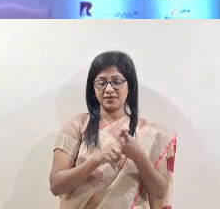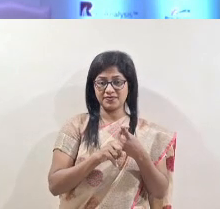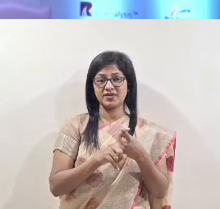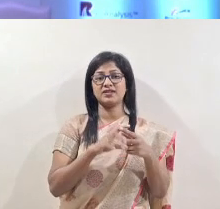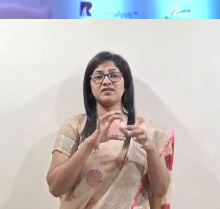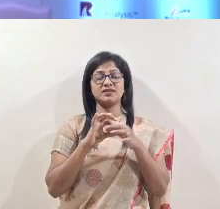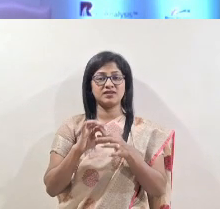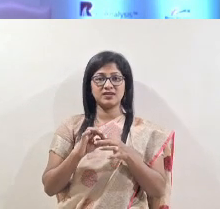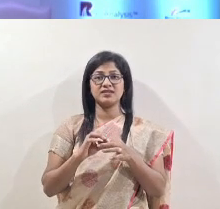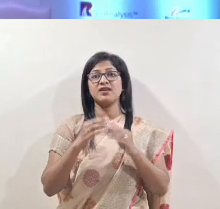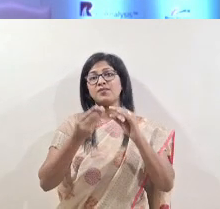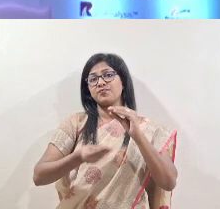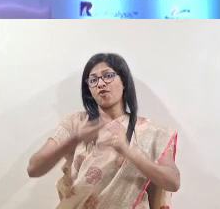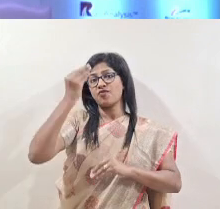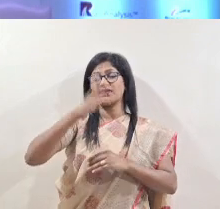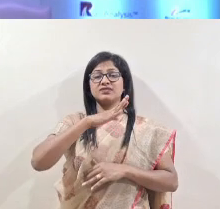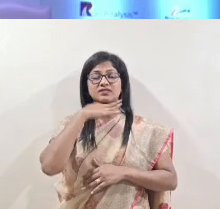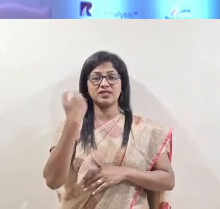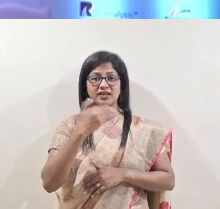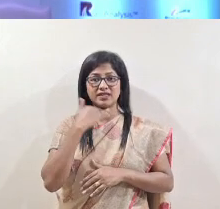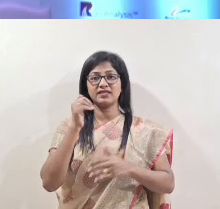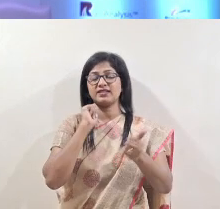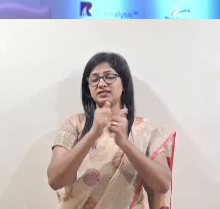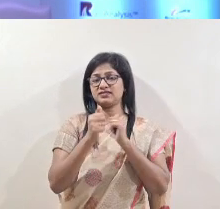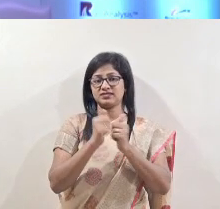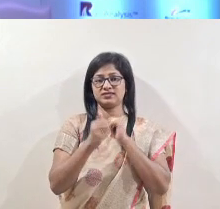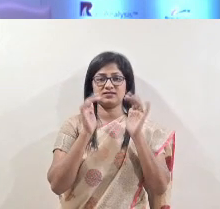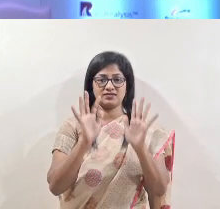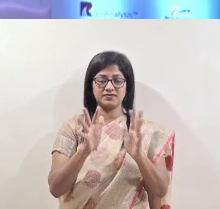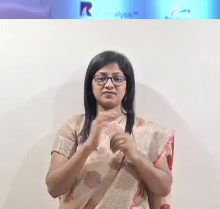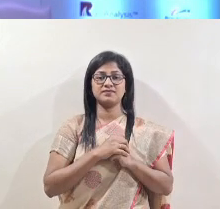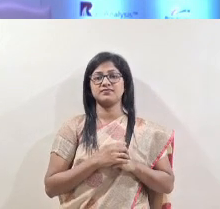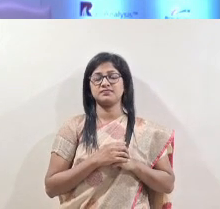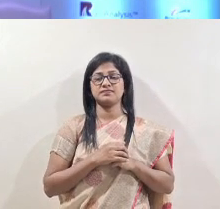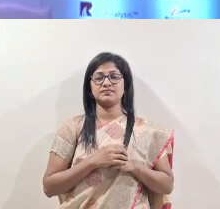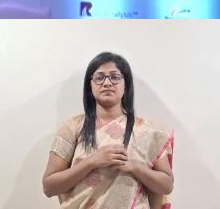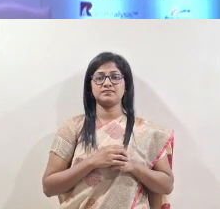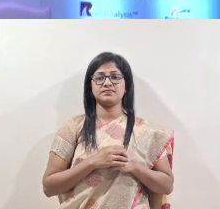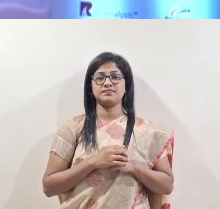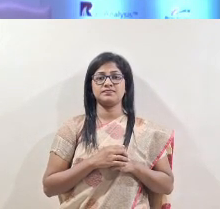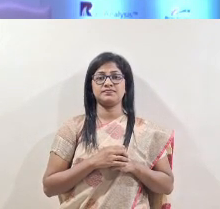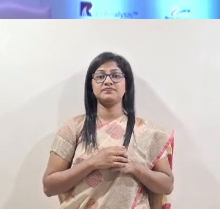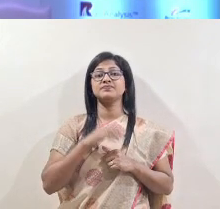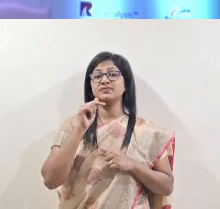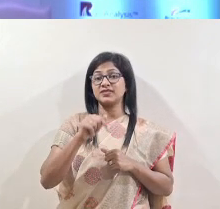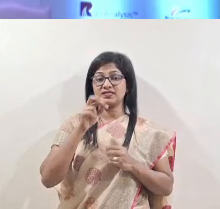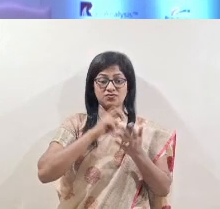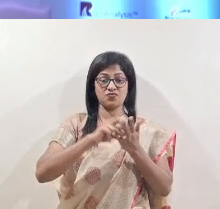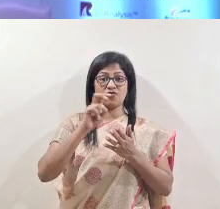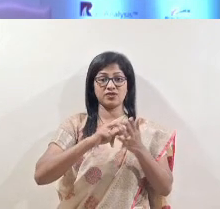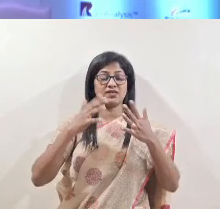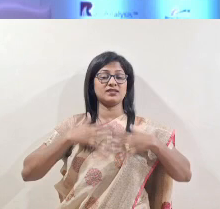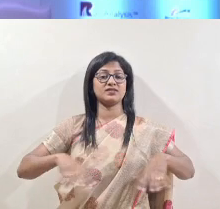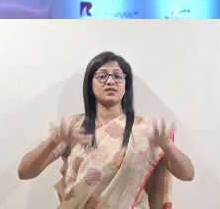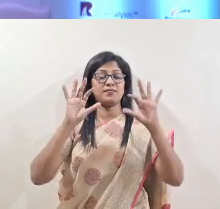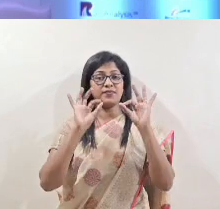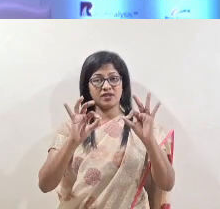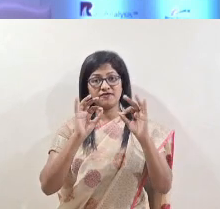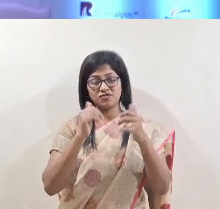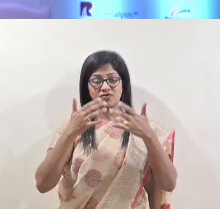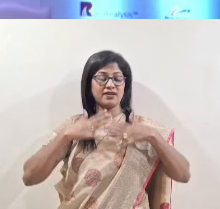like increase in deaths and accidents. And since walking has several benefits, including